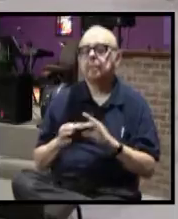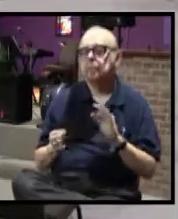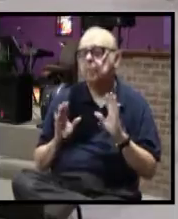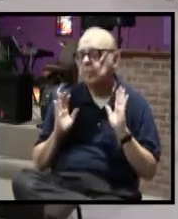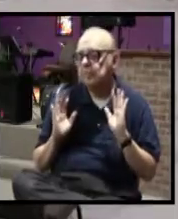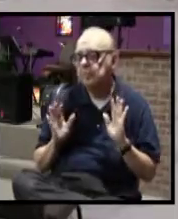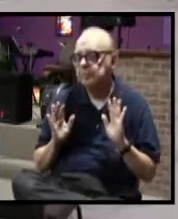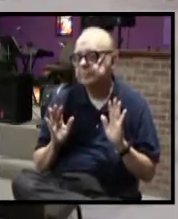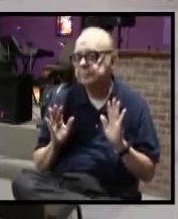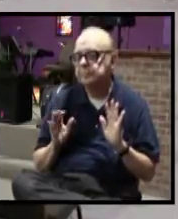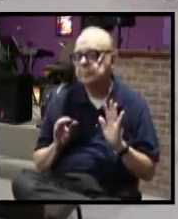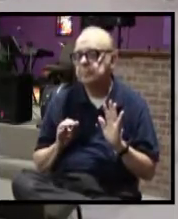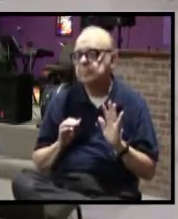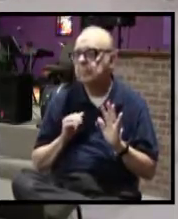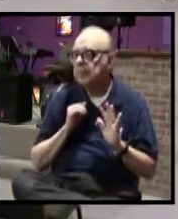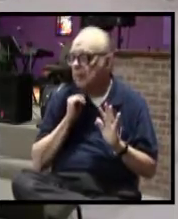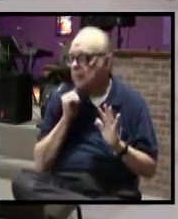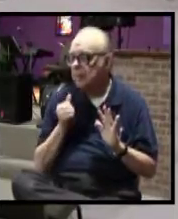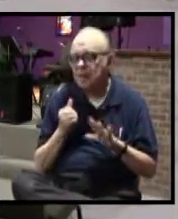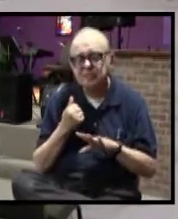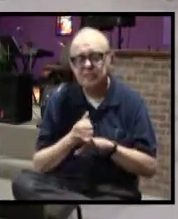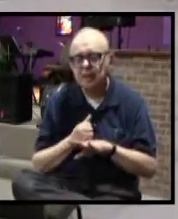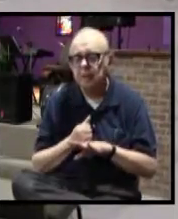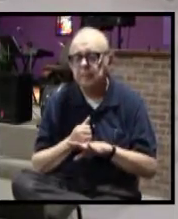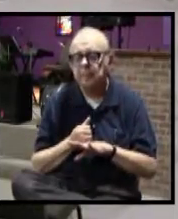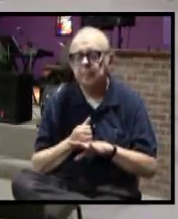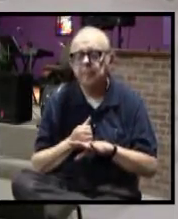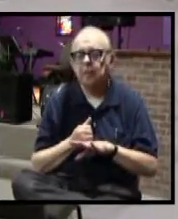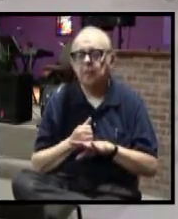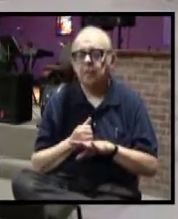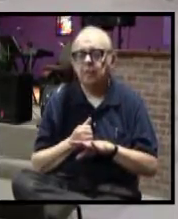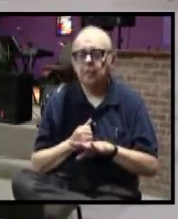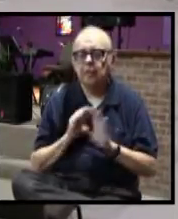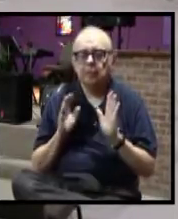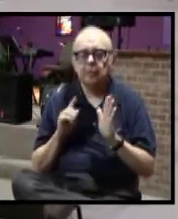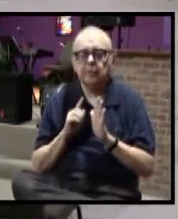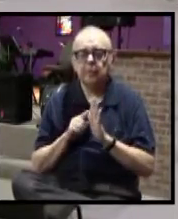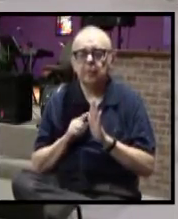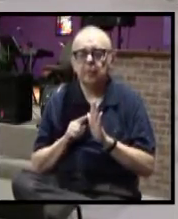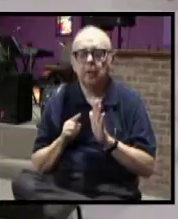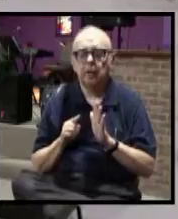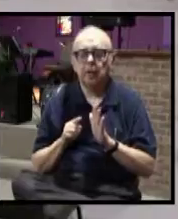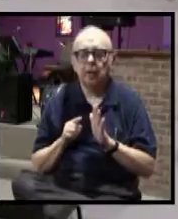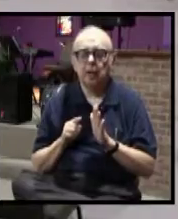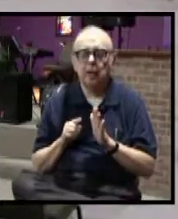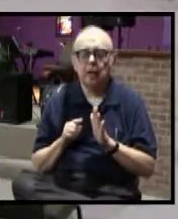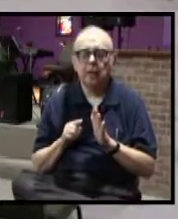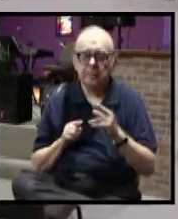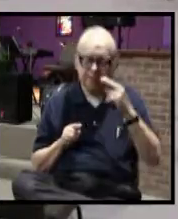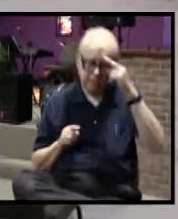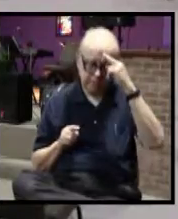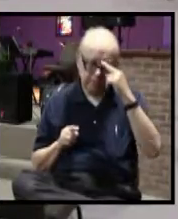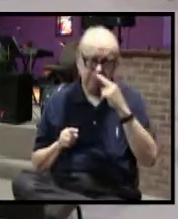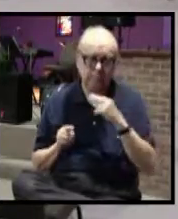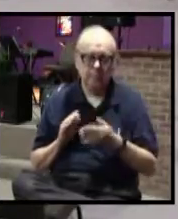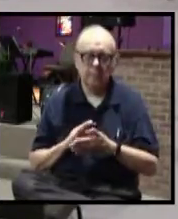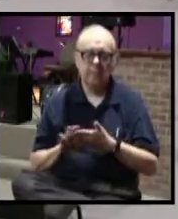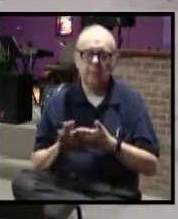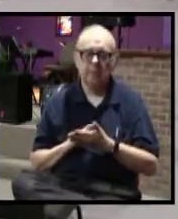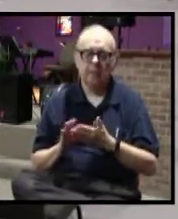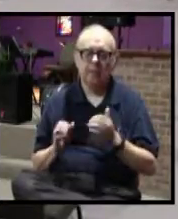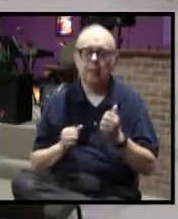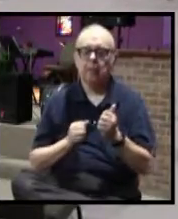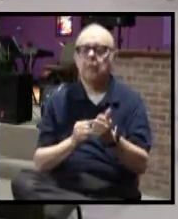That's what made the story great. It wasn't staged. It was just a great moment of human kindness.